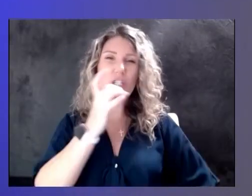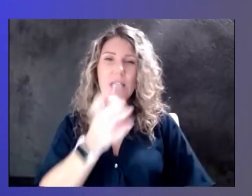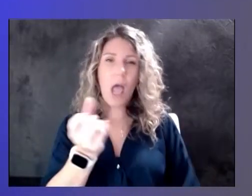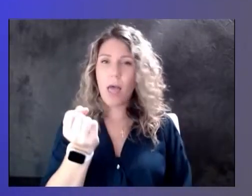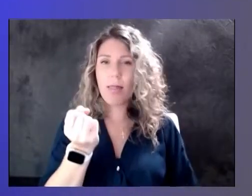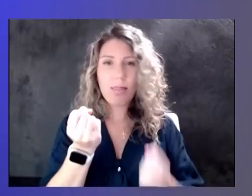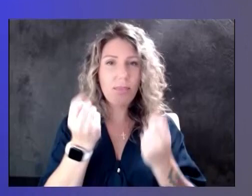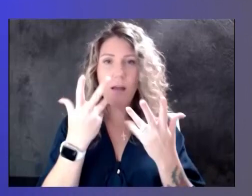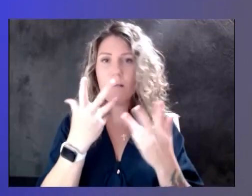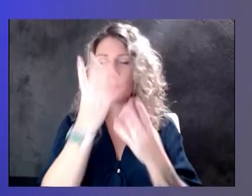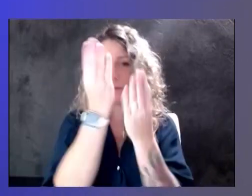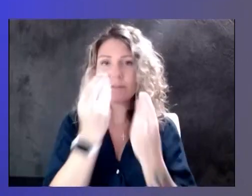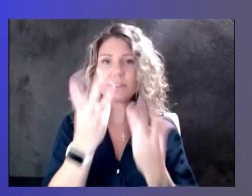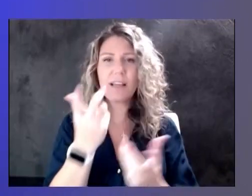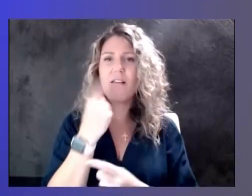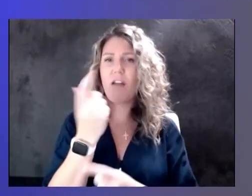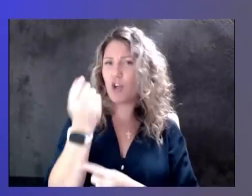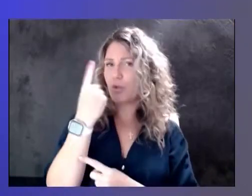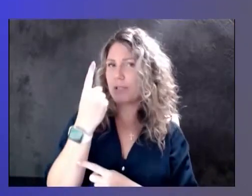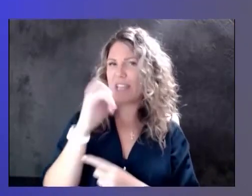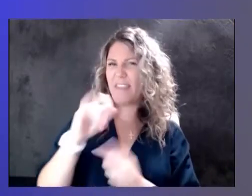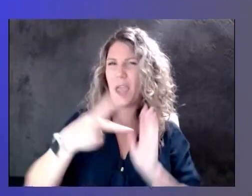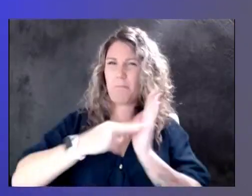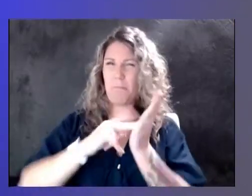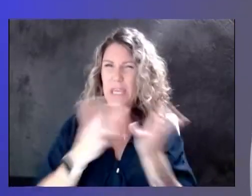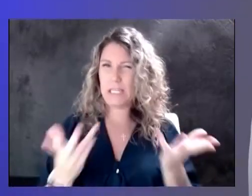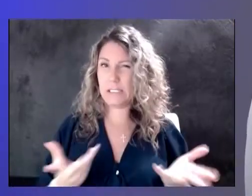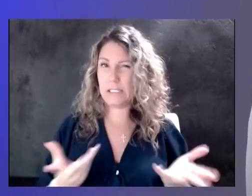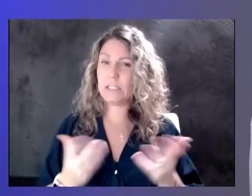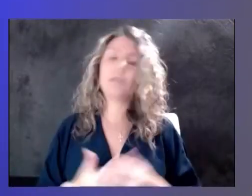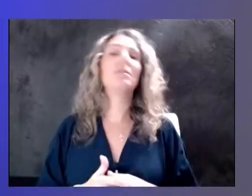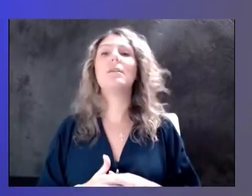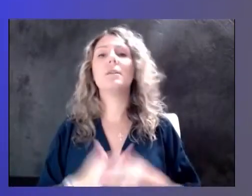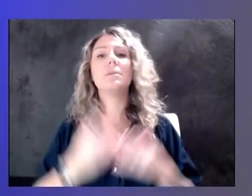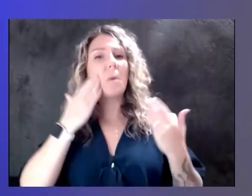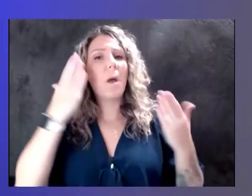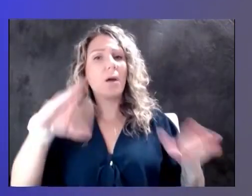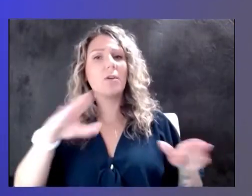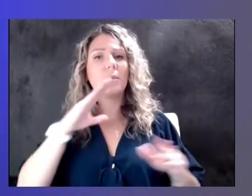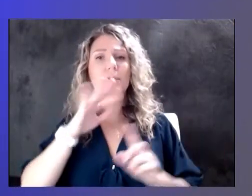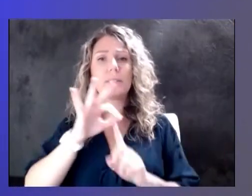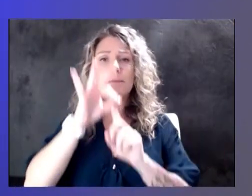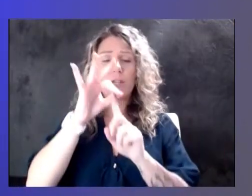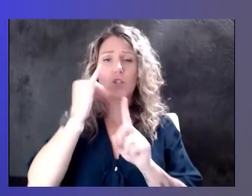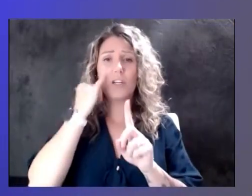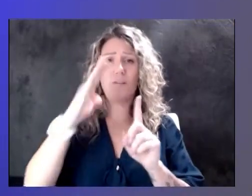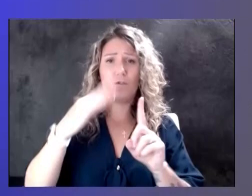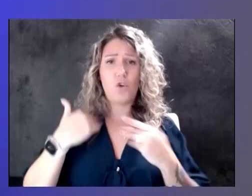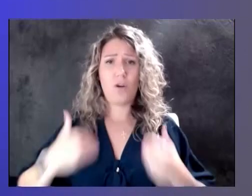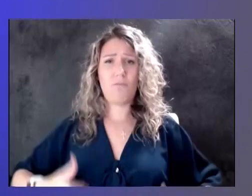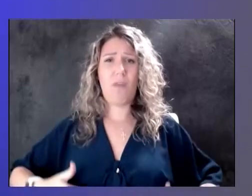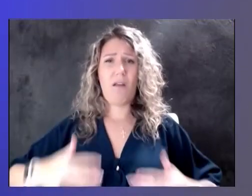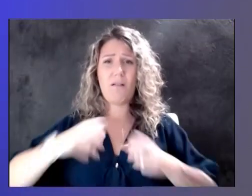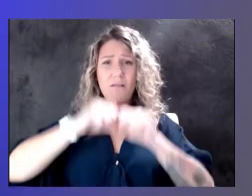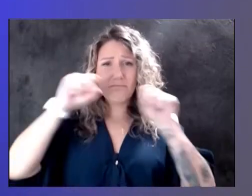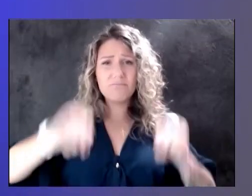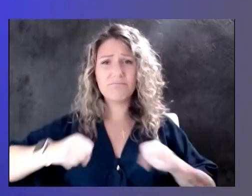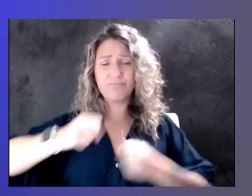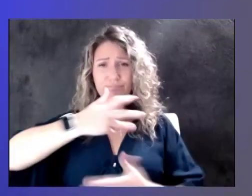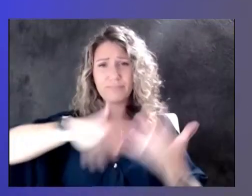data to understand what that means. So I don't know, especially if you're immunocompetent, I haven't really seen anybody